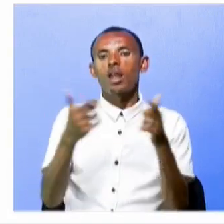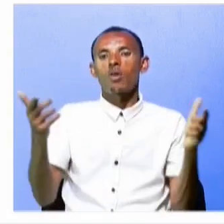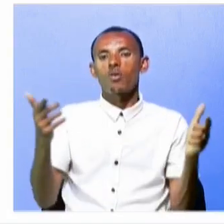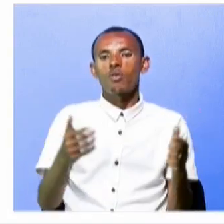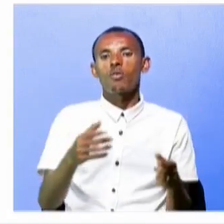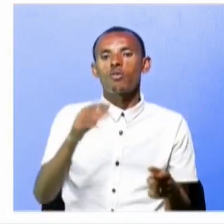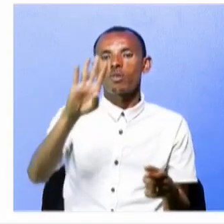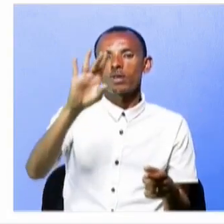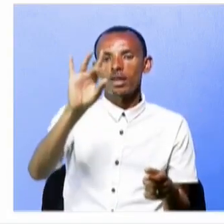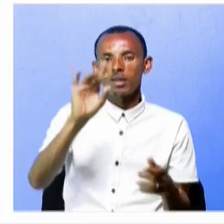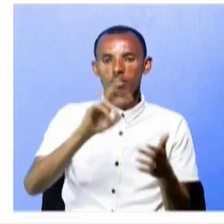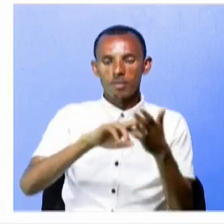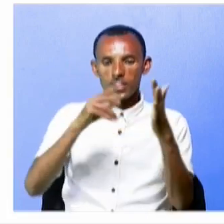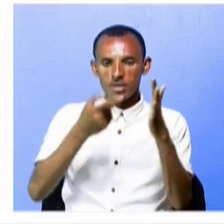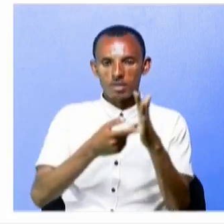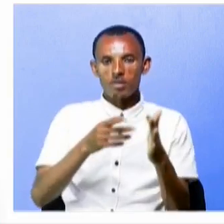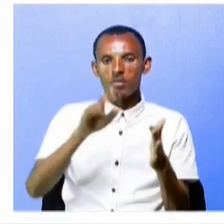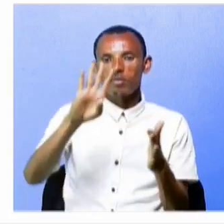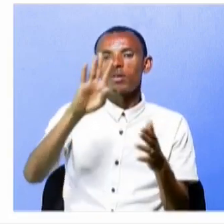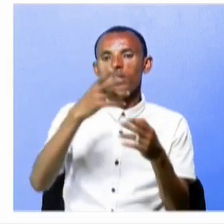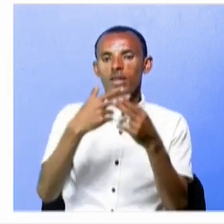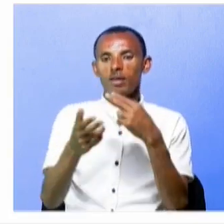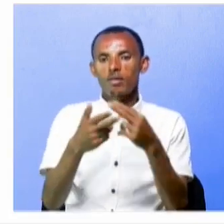4 times